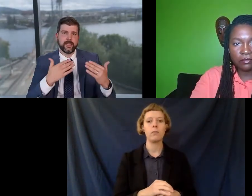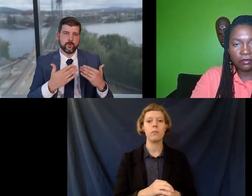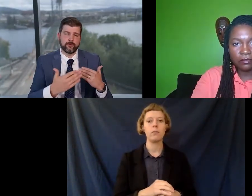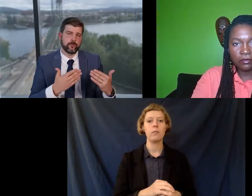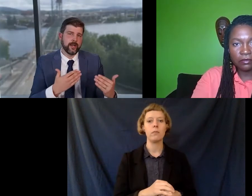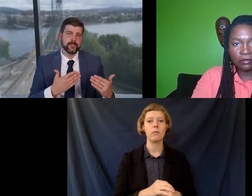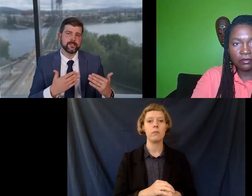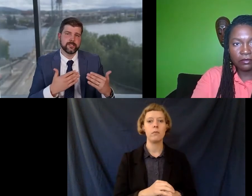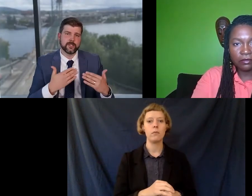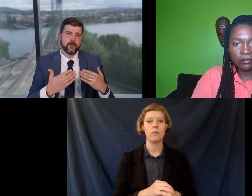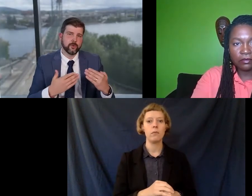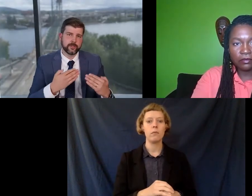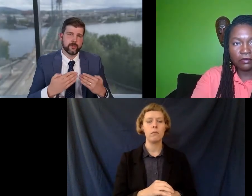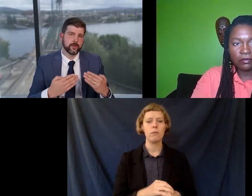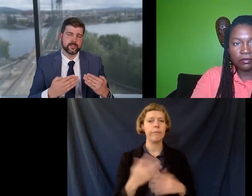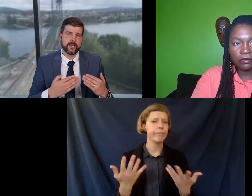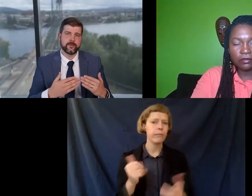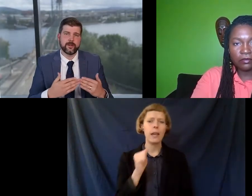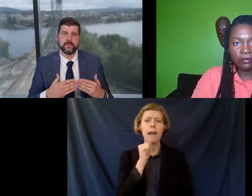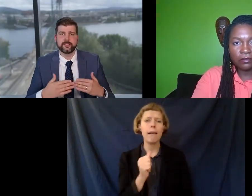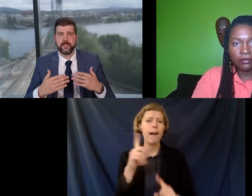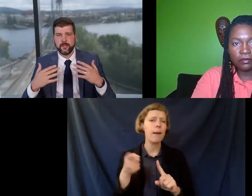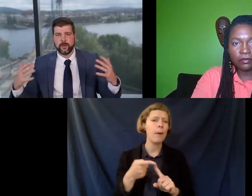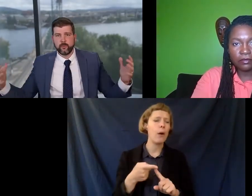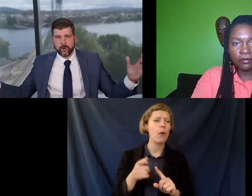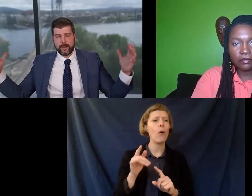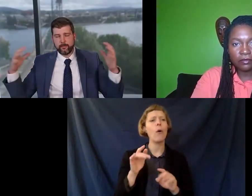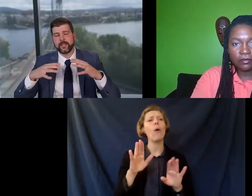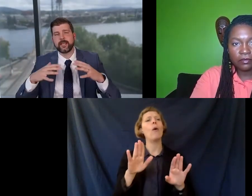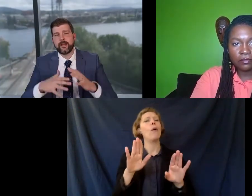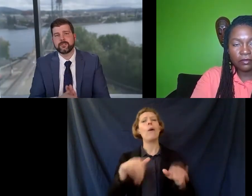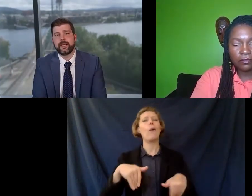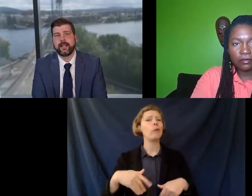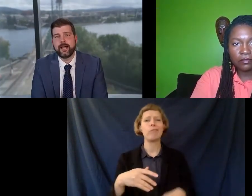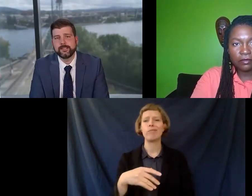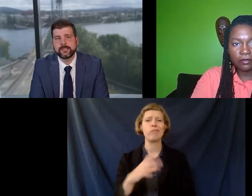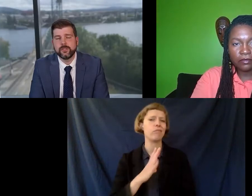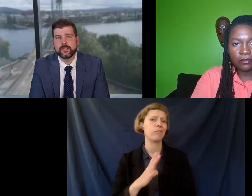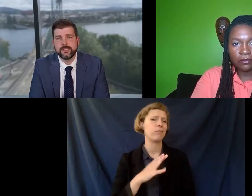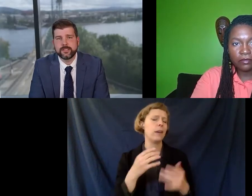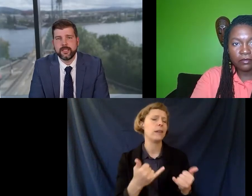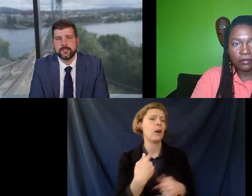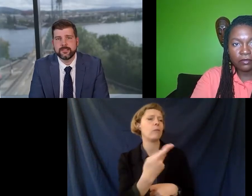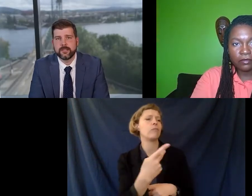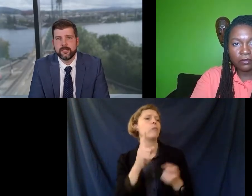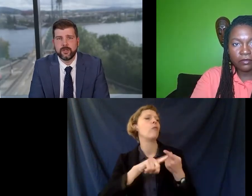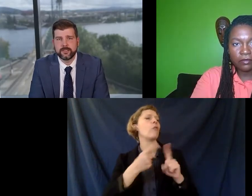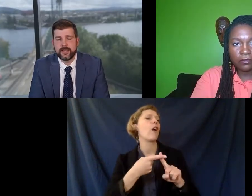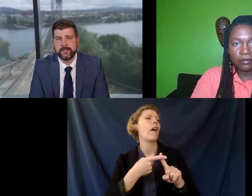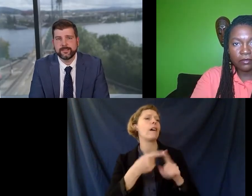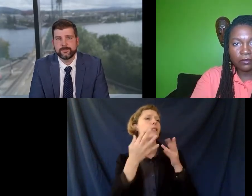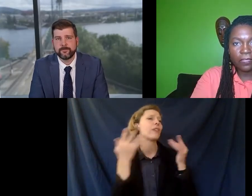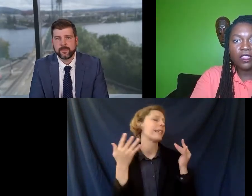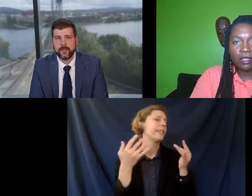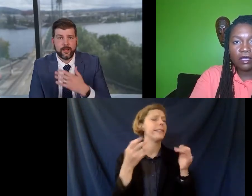that, hey, we're friends, and so we're going to work together on this. But we're bringing outside eyes to look at these cases